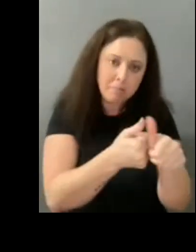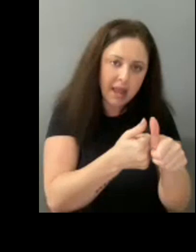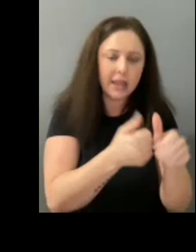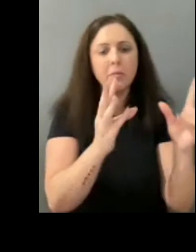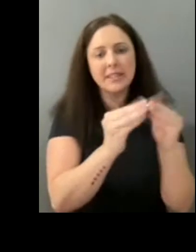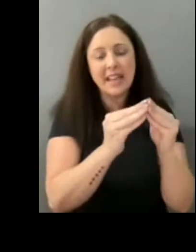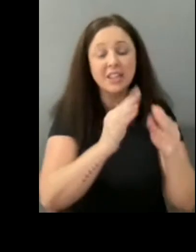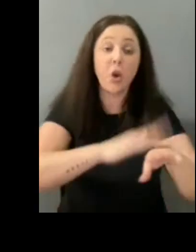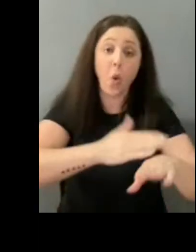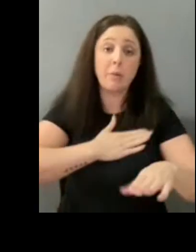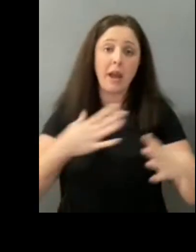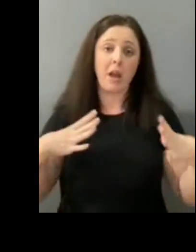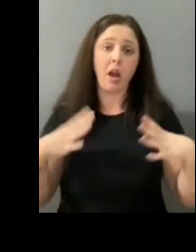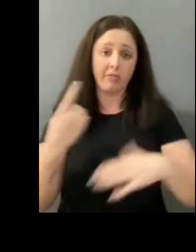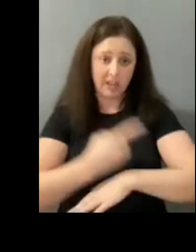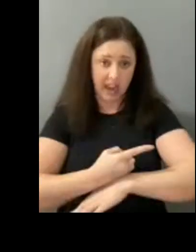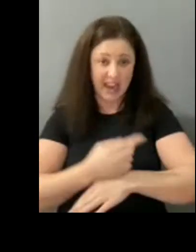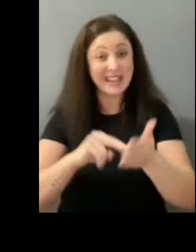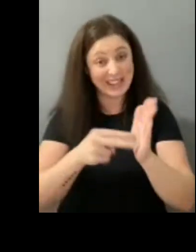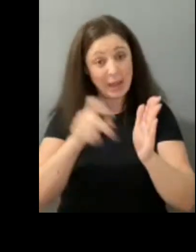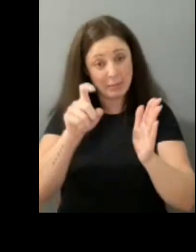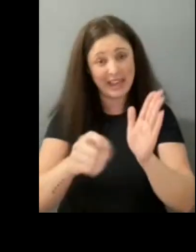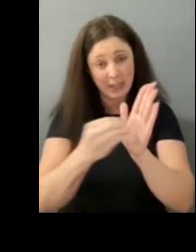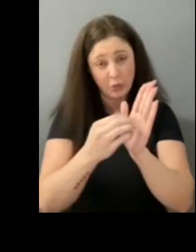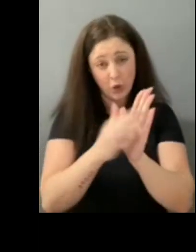days off. So do I record those too?